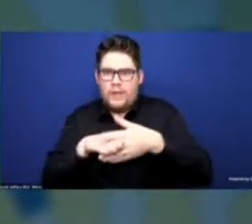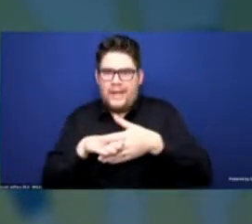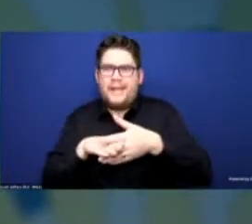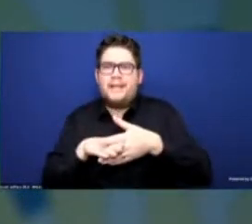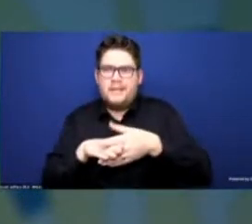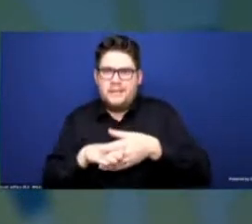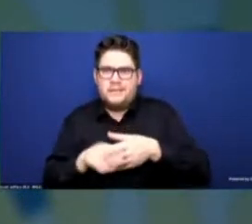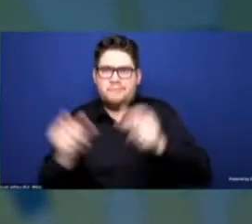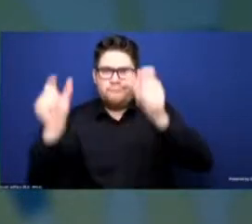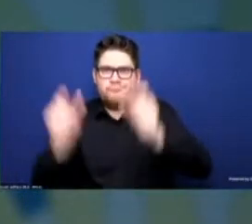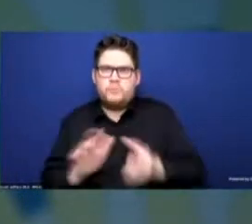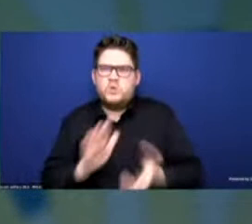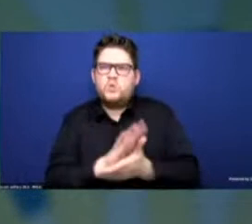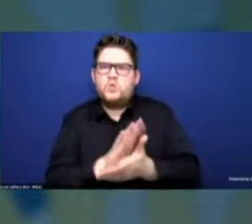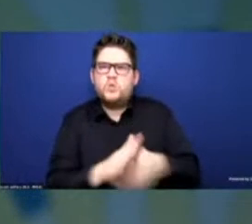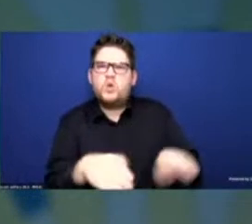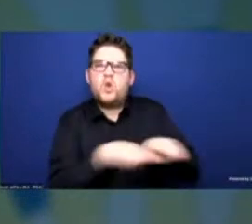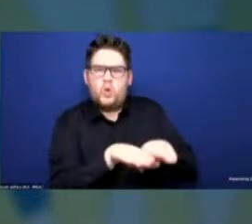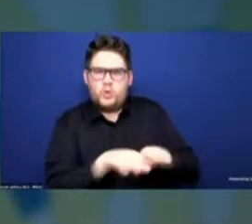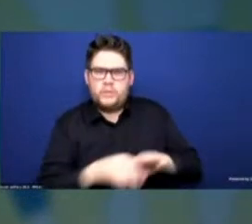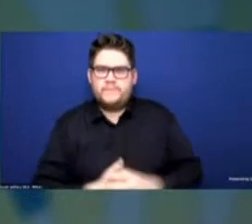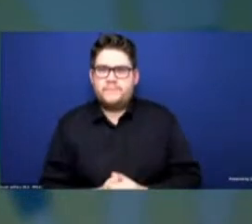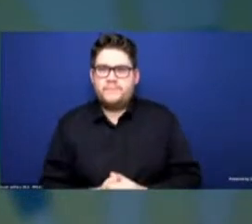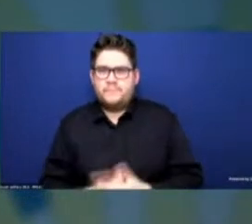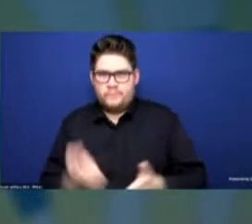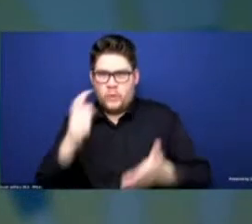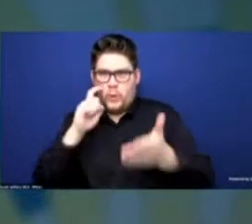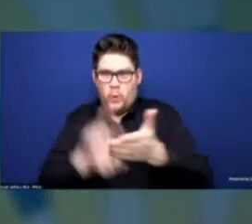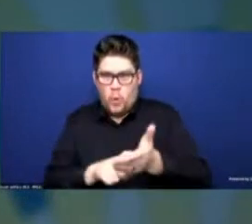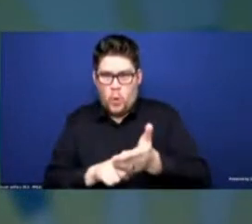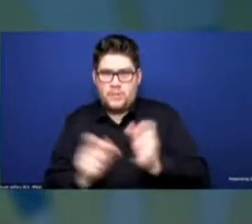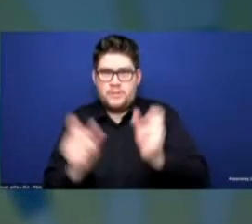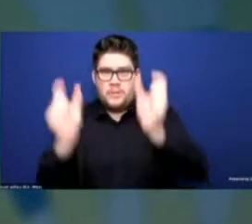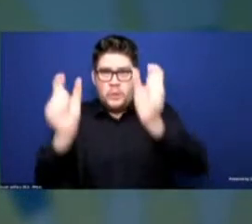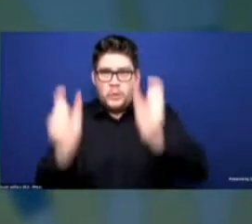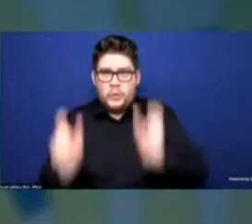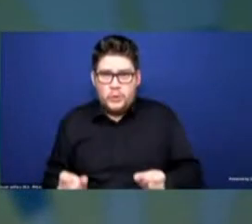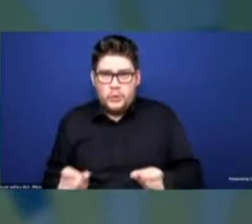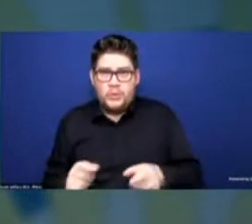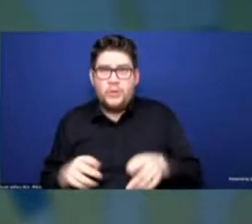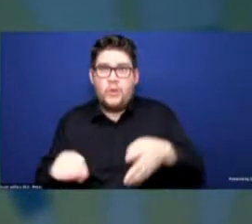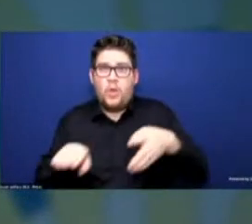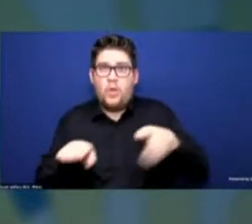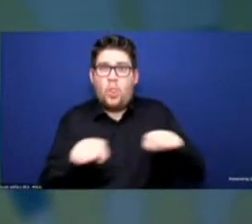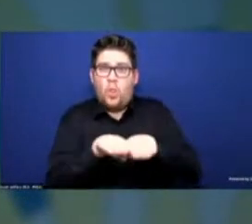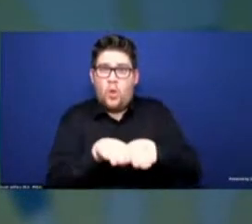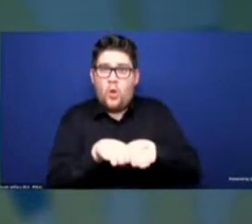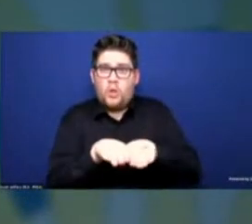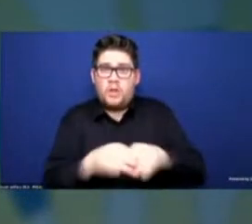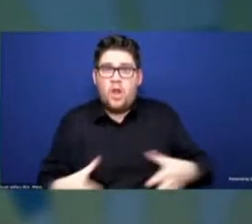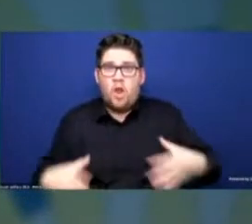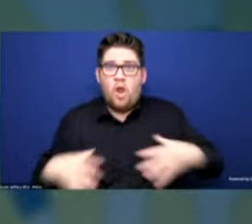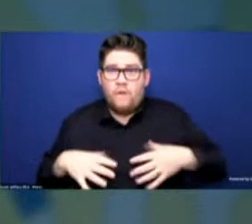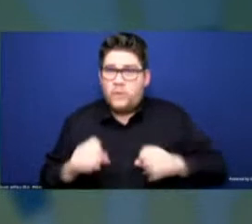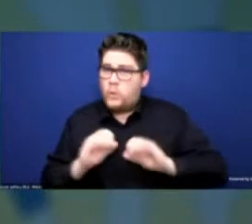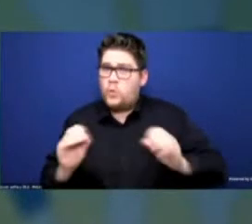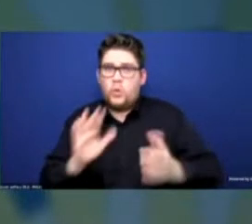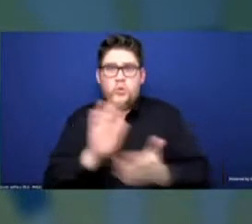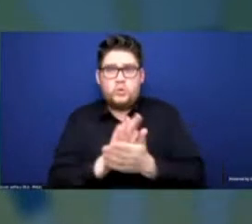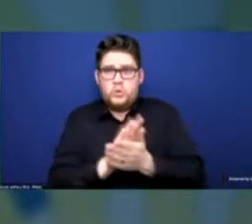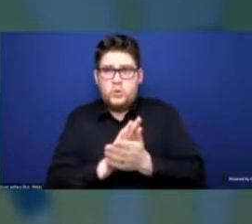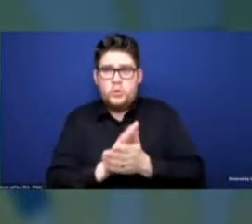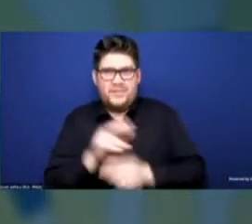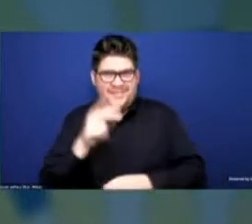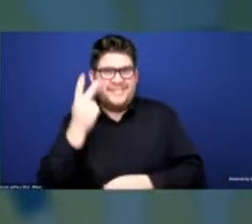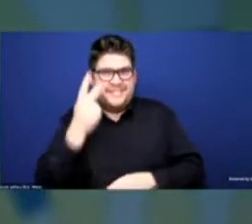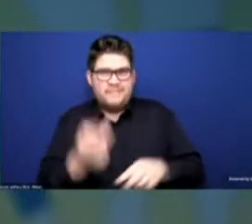holiday seasons. So those holiday weeks, and particularly in the spring break that we've just seen in March, we